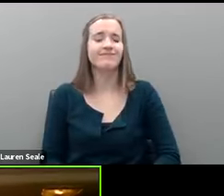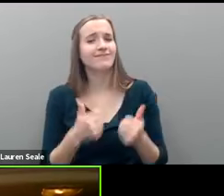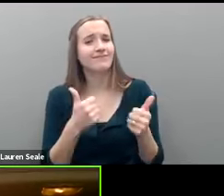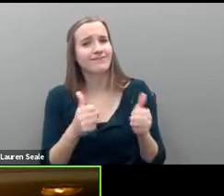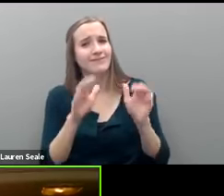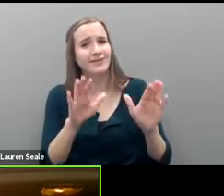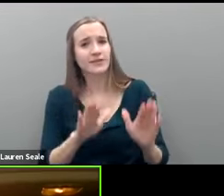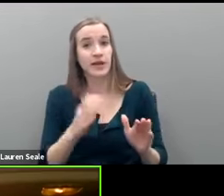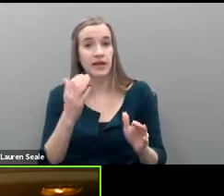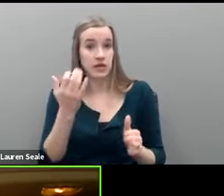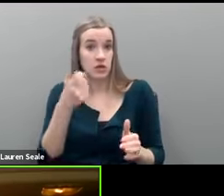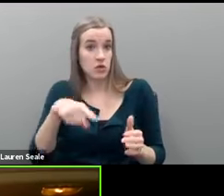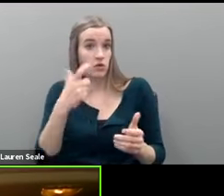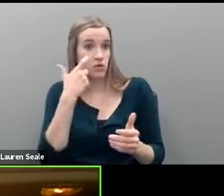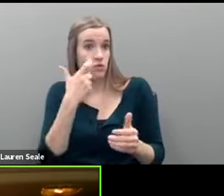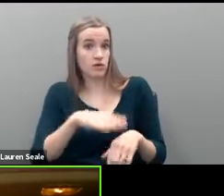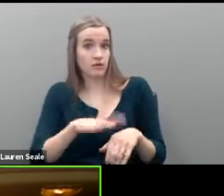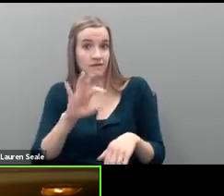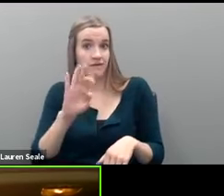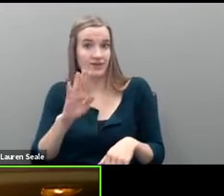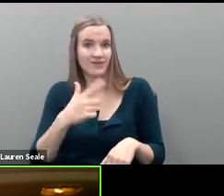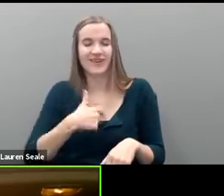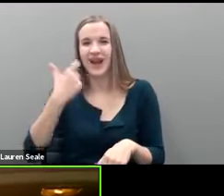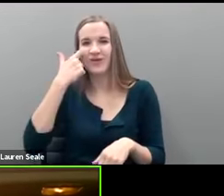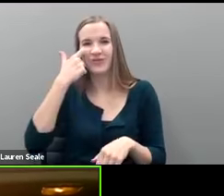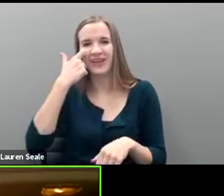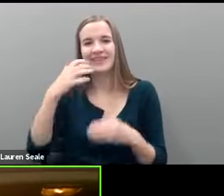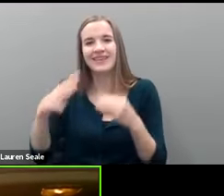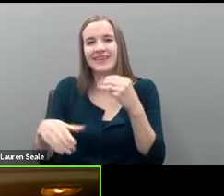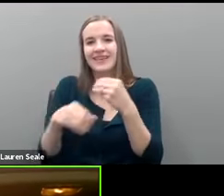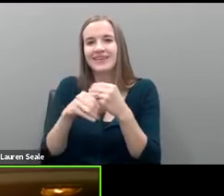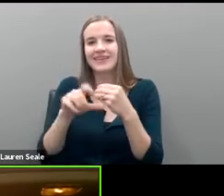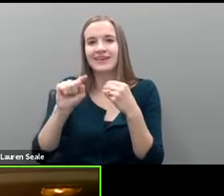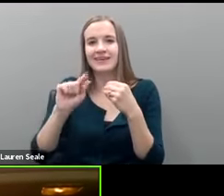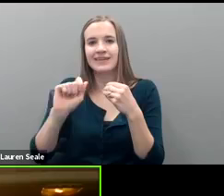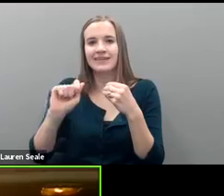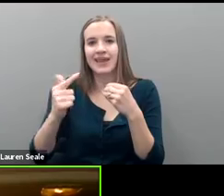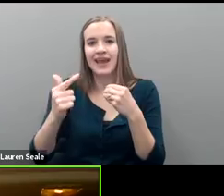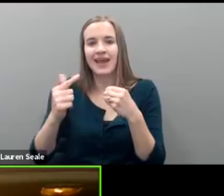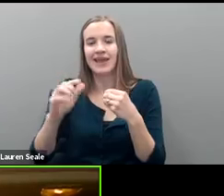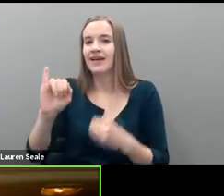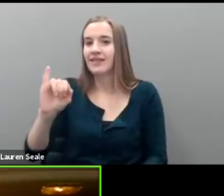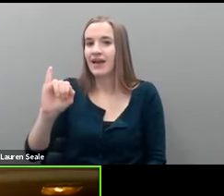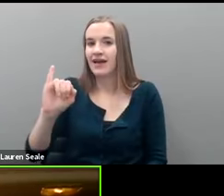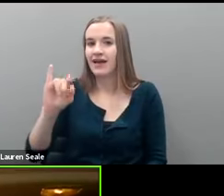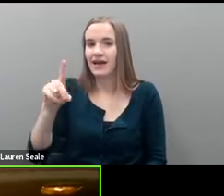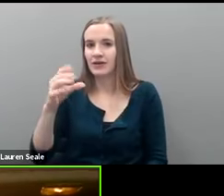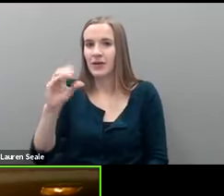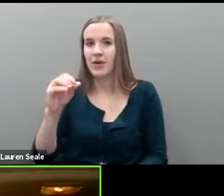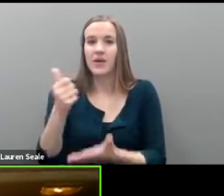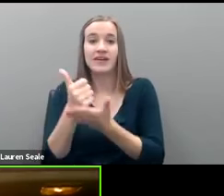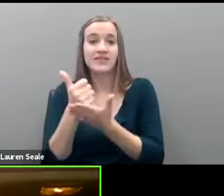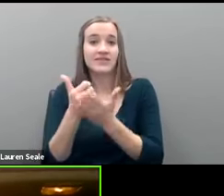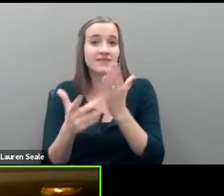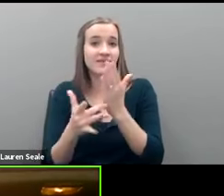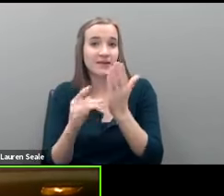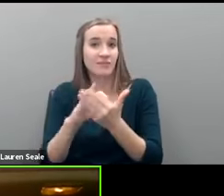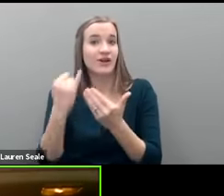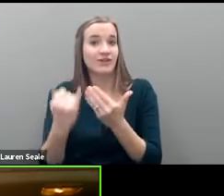I did tag the Idaho Assistive Technology Project in our post, so you can see them on Facebook. We'll post